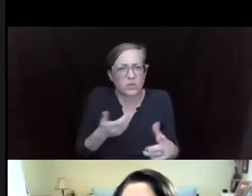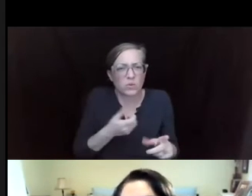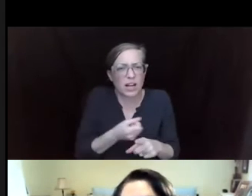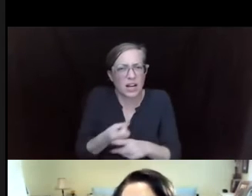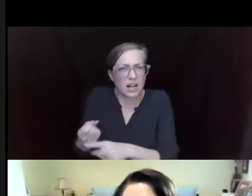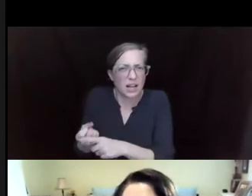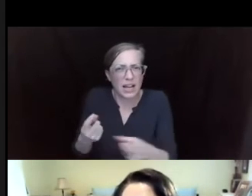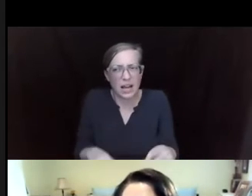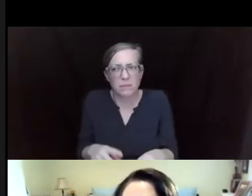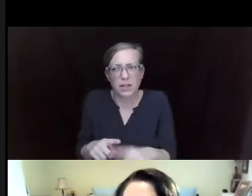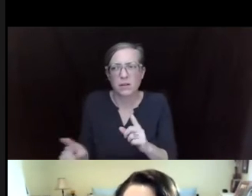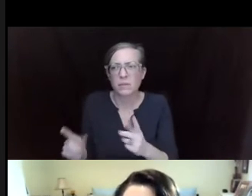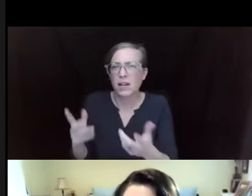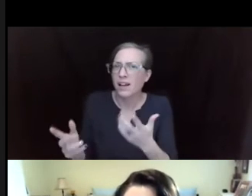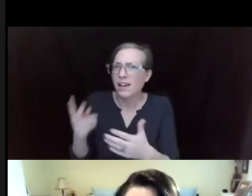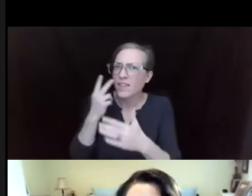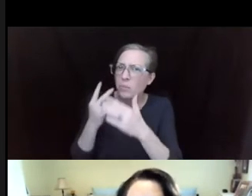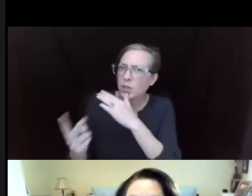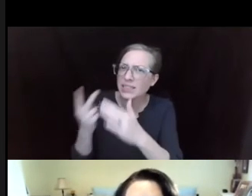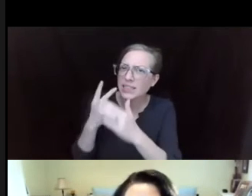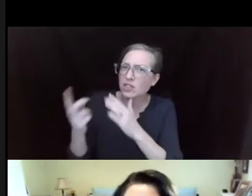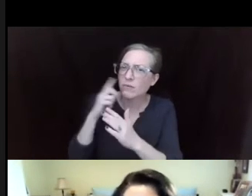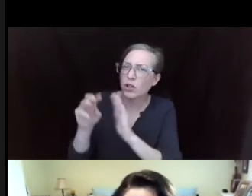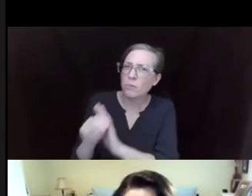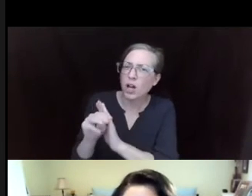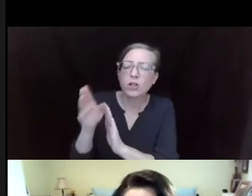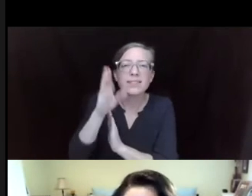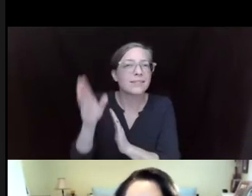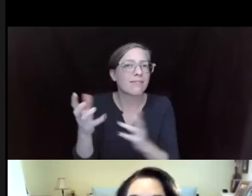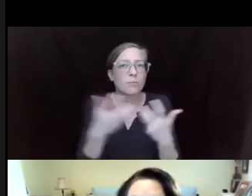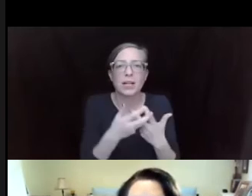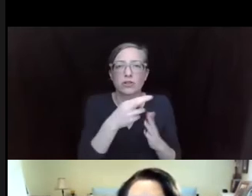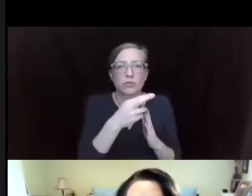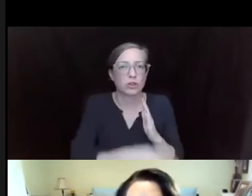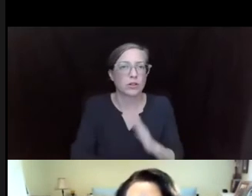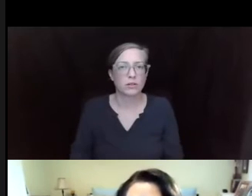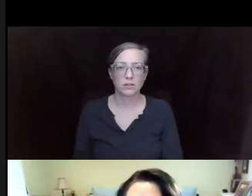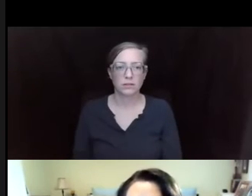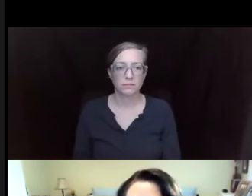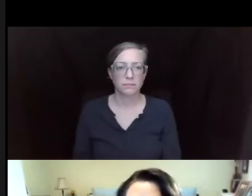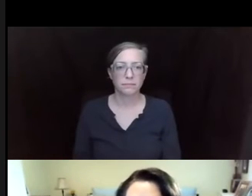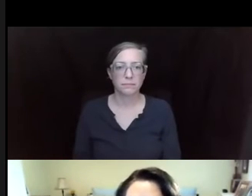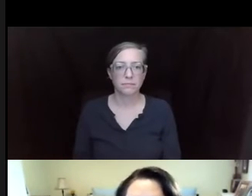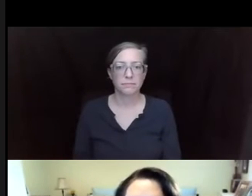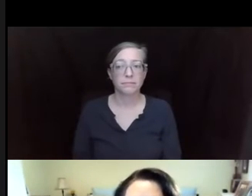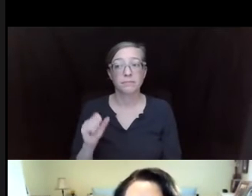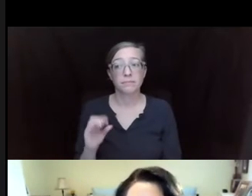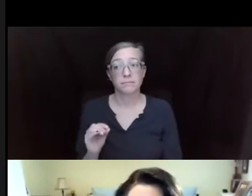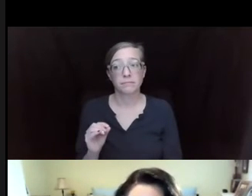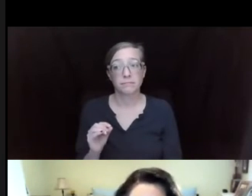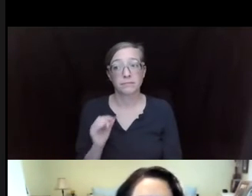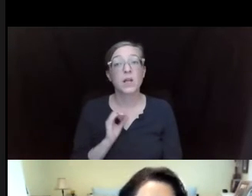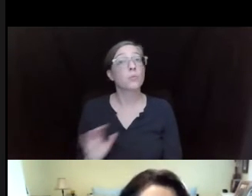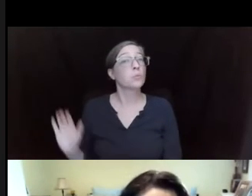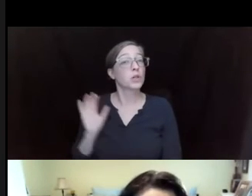predicted, never matched the experimental results. So people like myself used to add to the model something called the correction